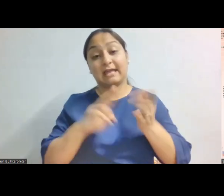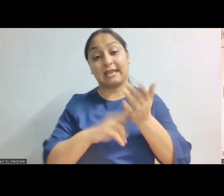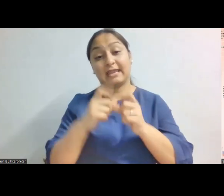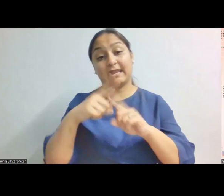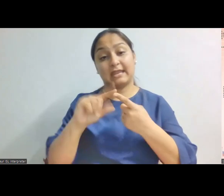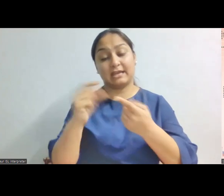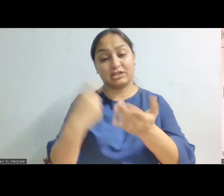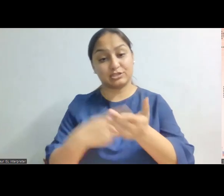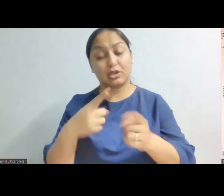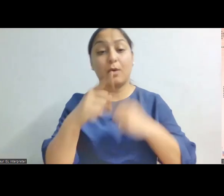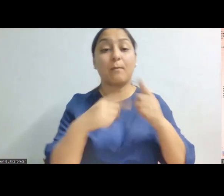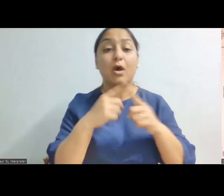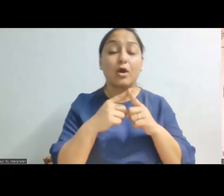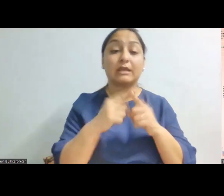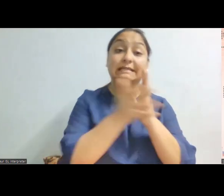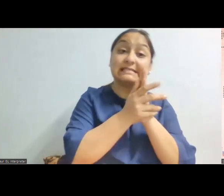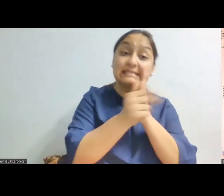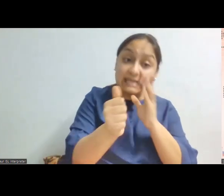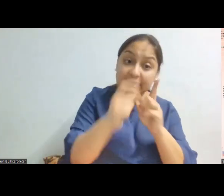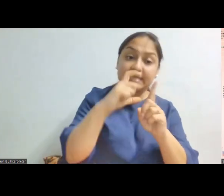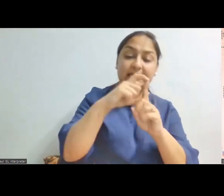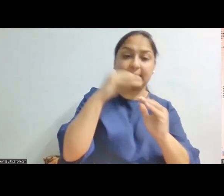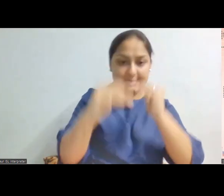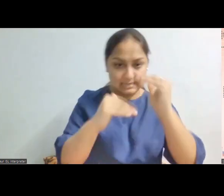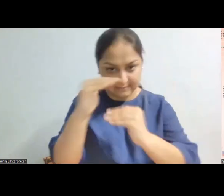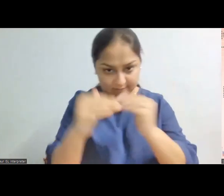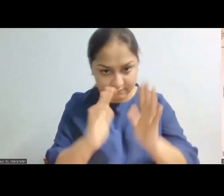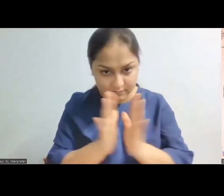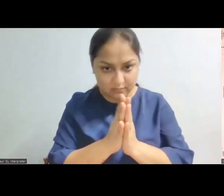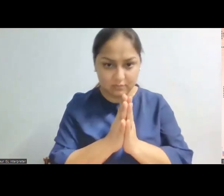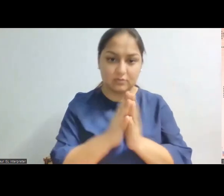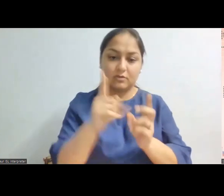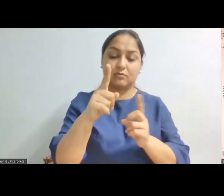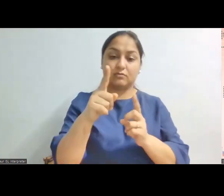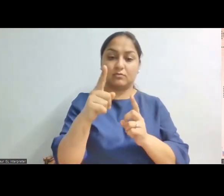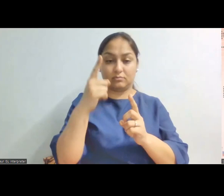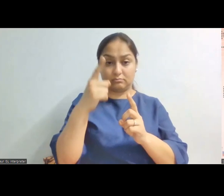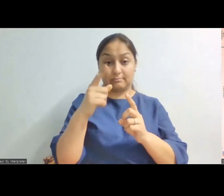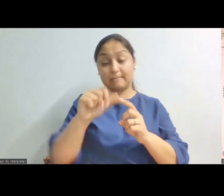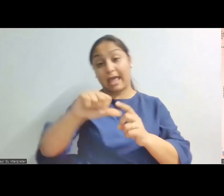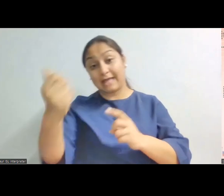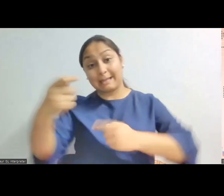skill development and the call for expanding our current definitions to include entrepreneurship as well.